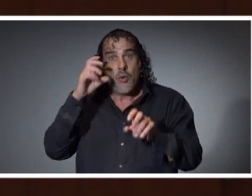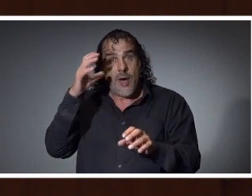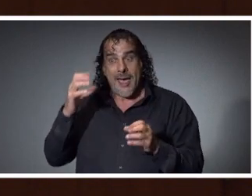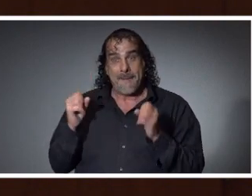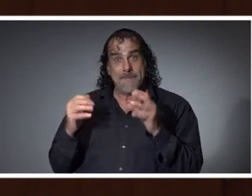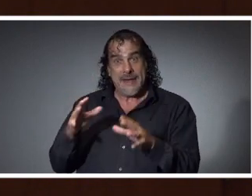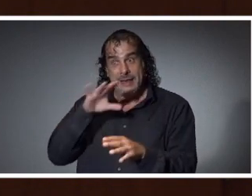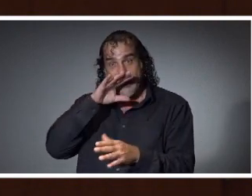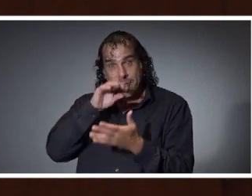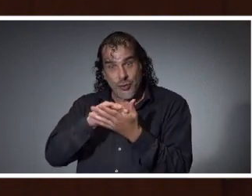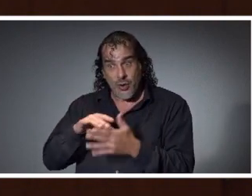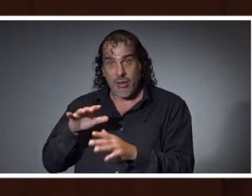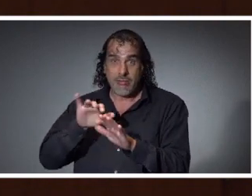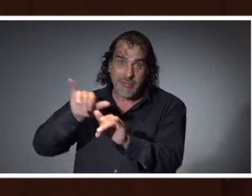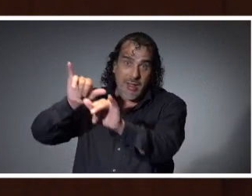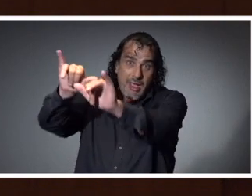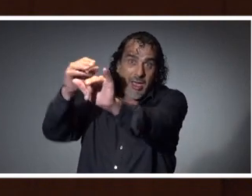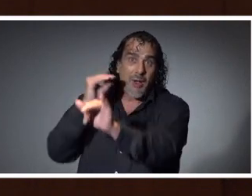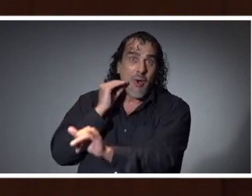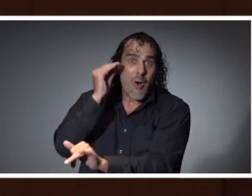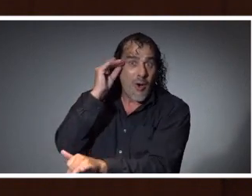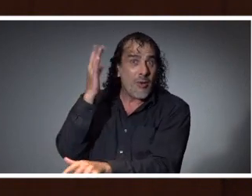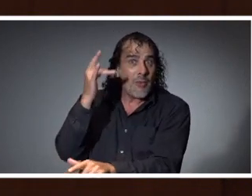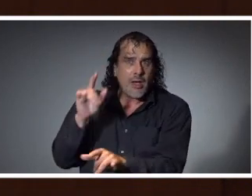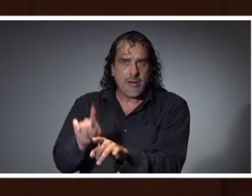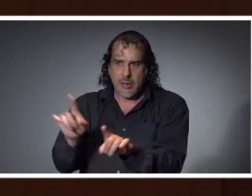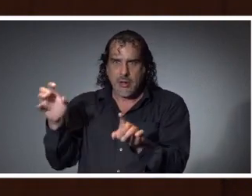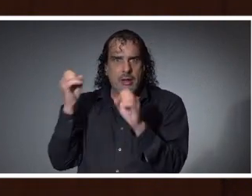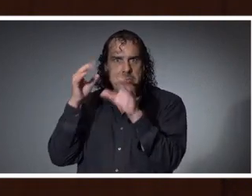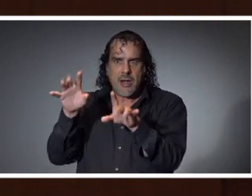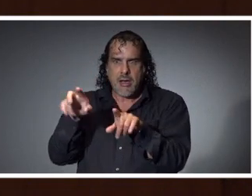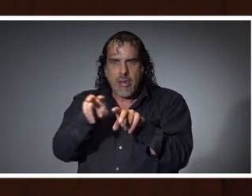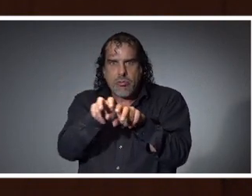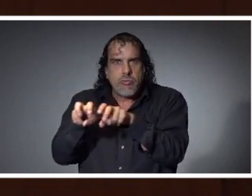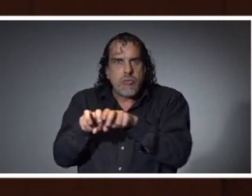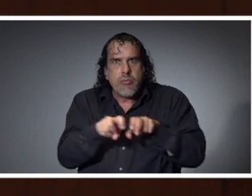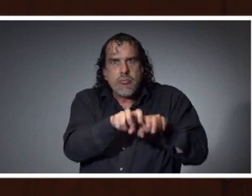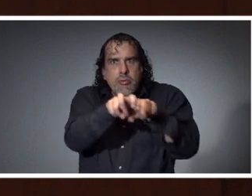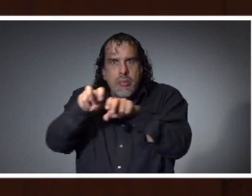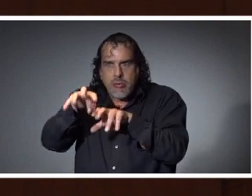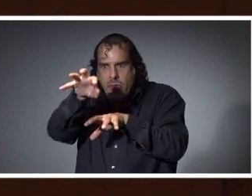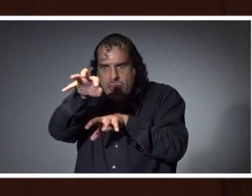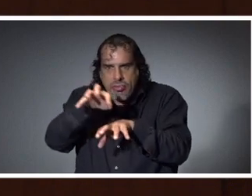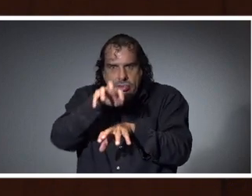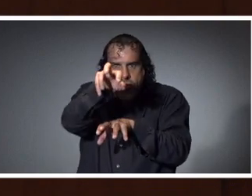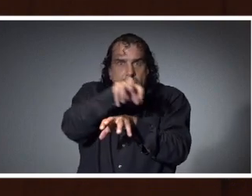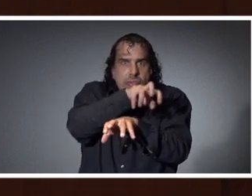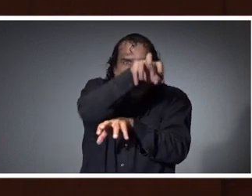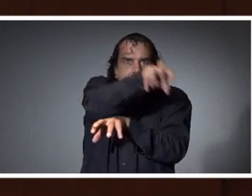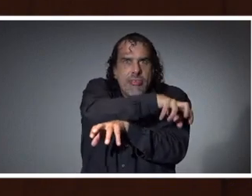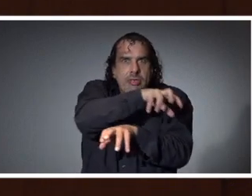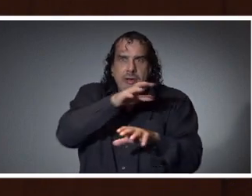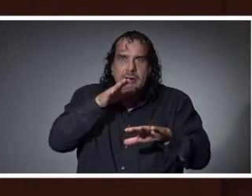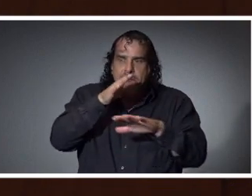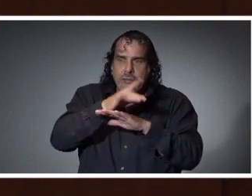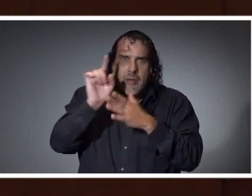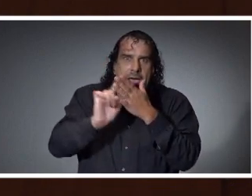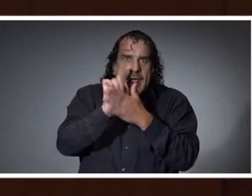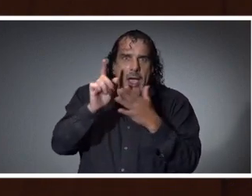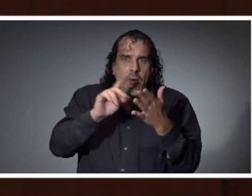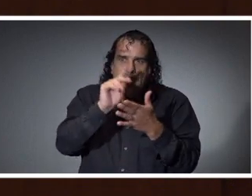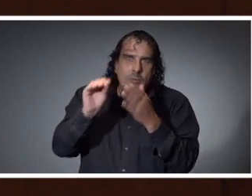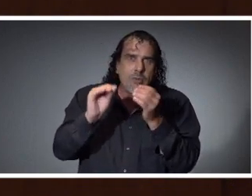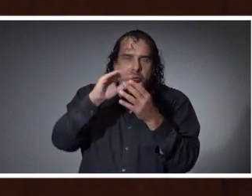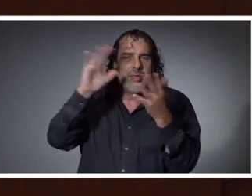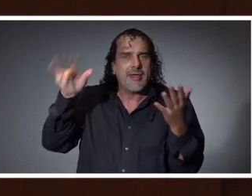means that many kids were within 6 feet of another case for 15 minutes or more. So everything